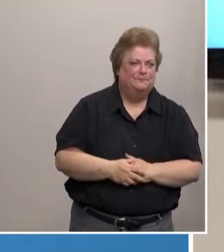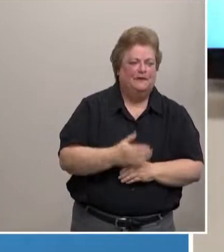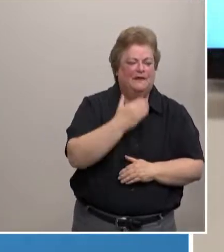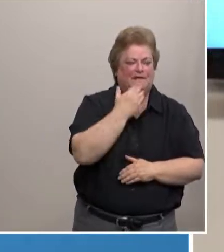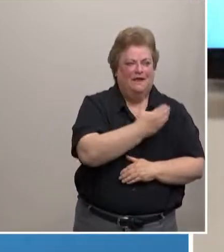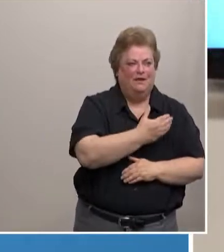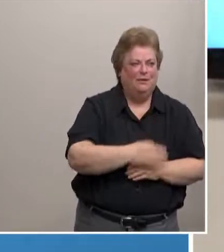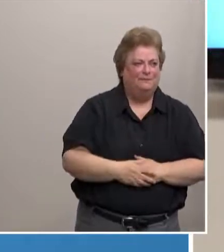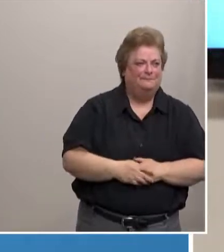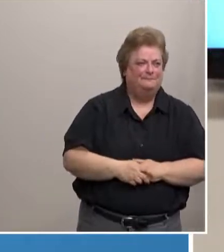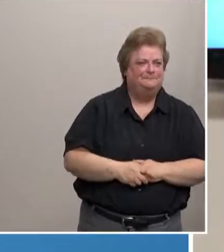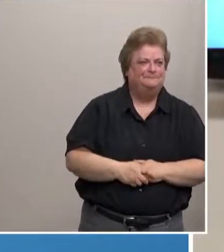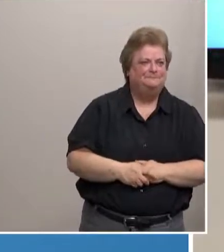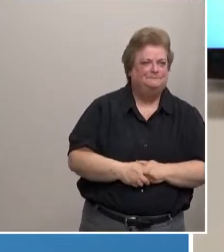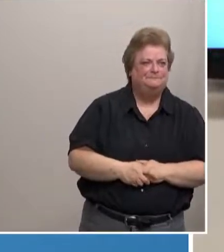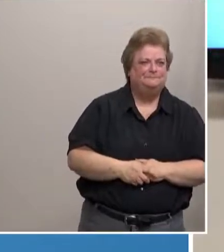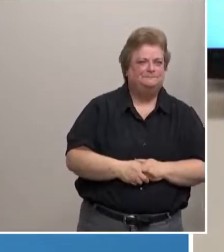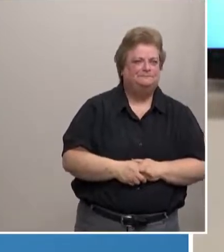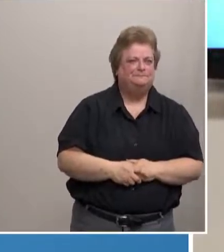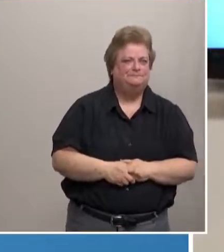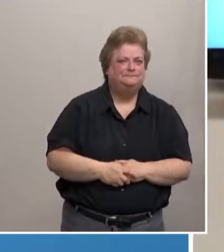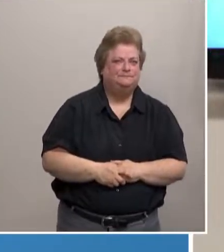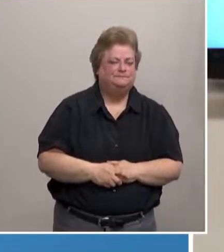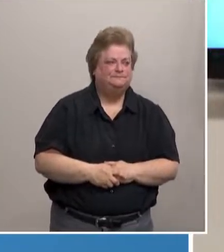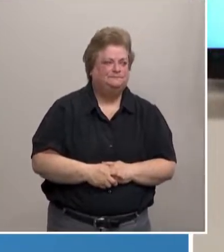Thank you, Pat.